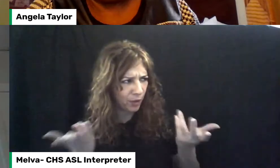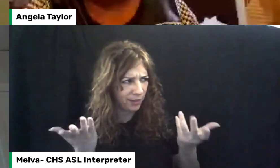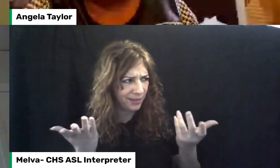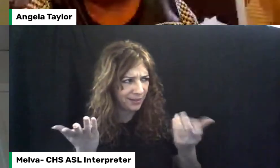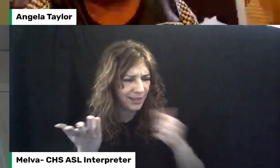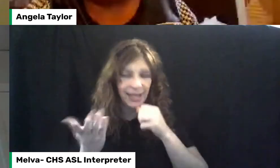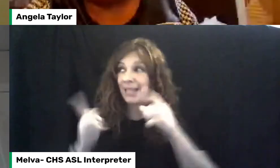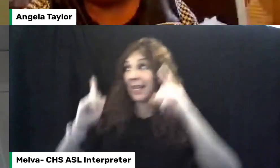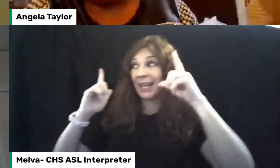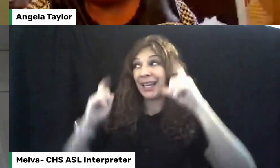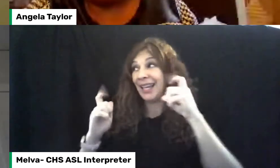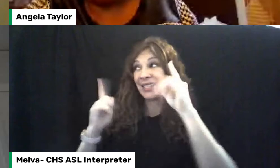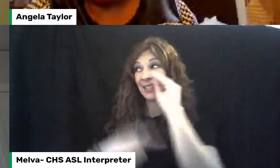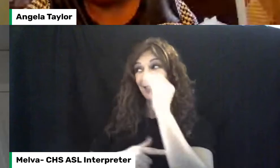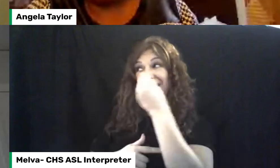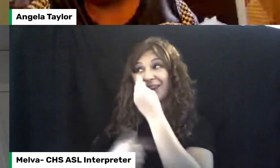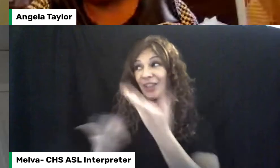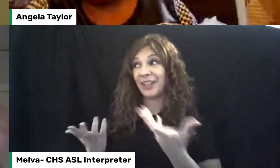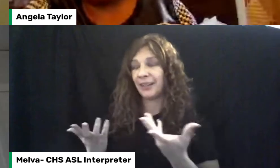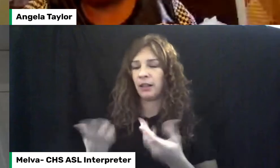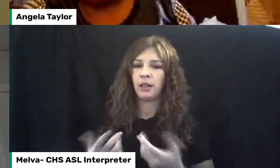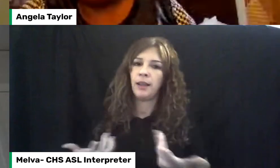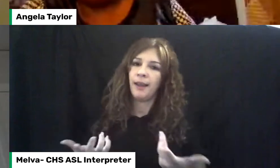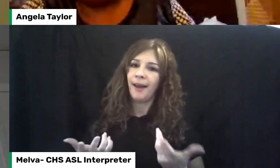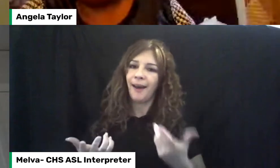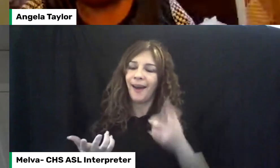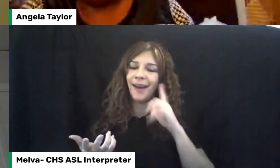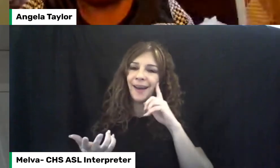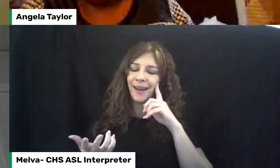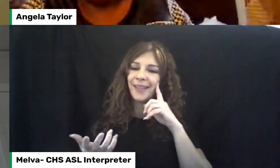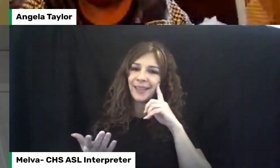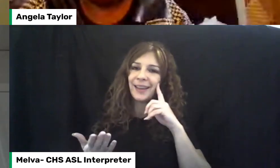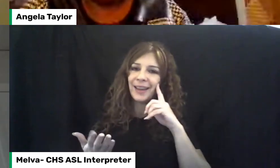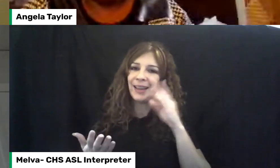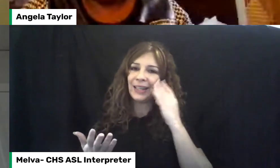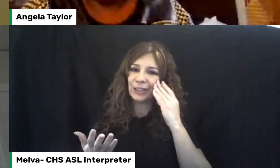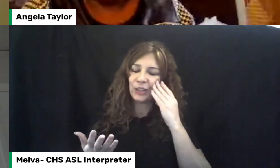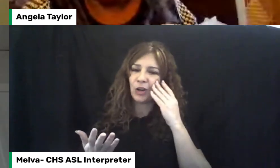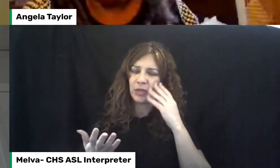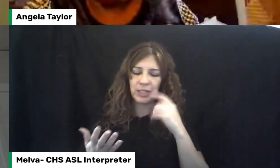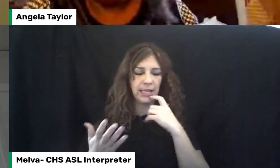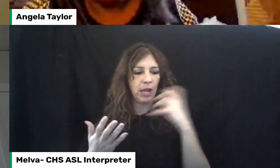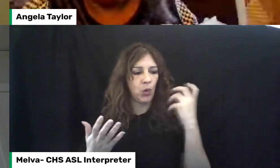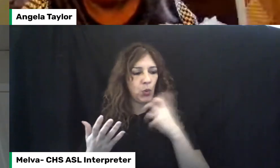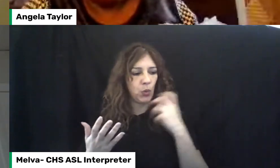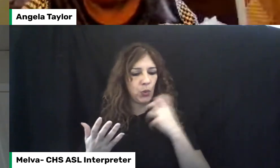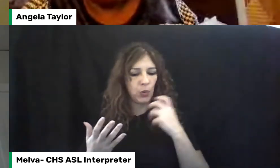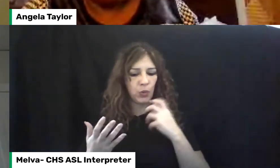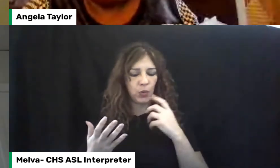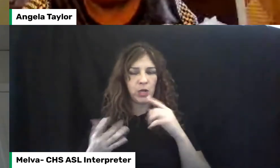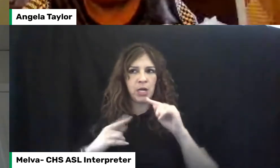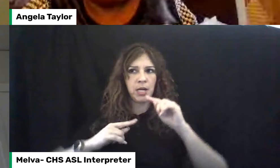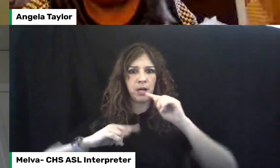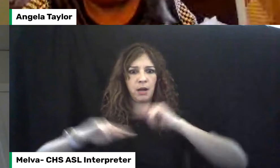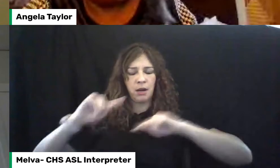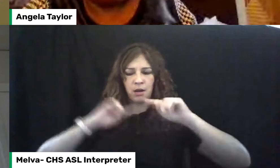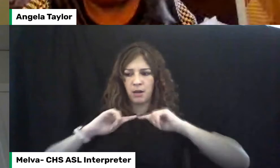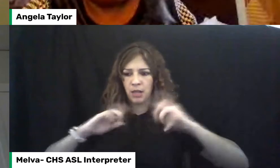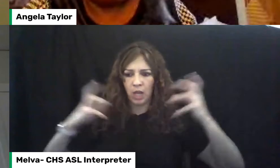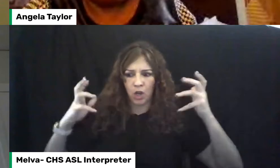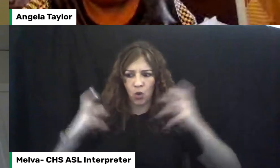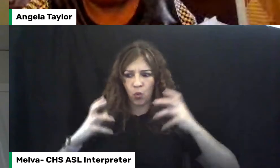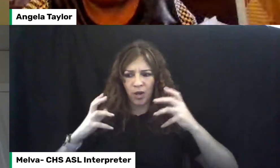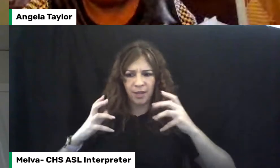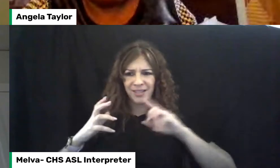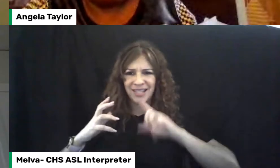taking a picture with a flower. And so I think, kind of taking us all back down to that. What is it? It's food, man.